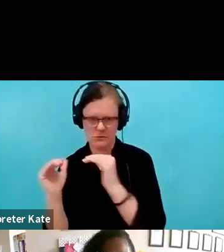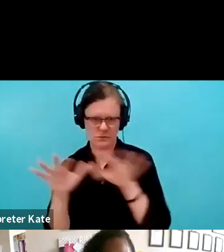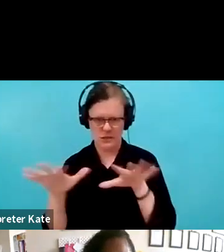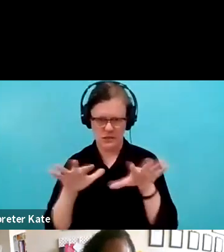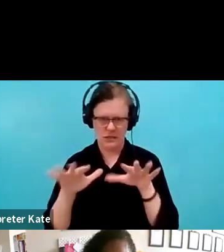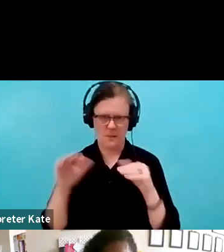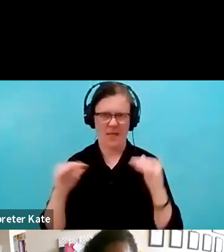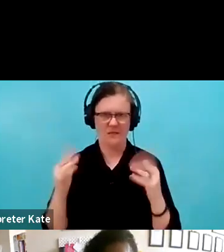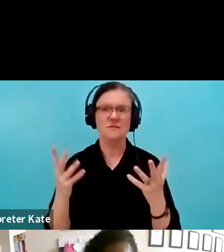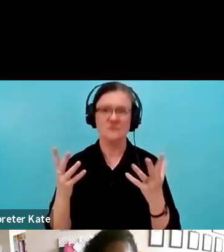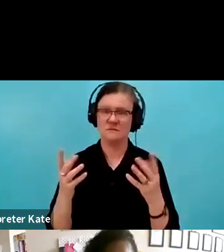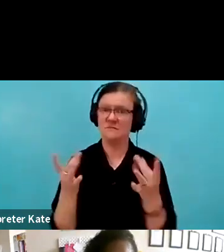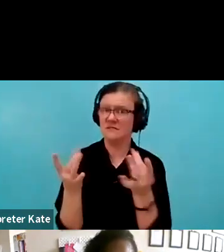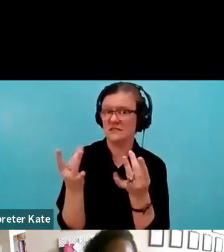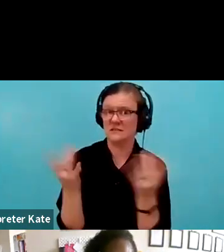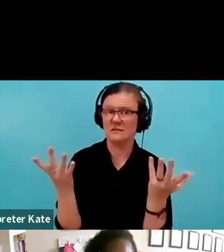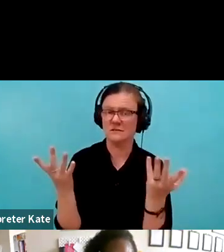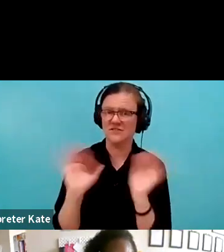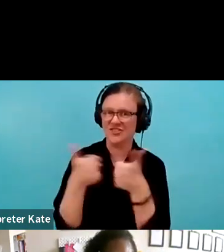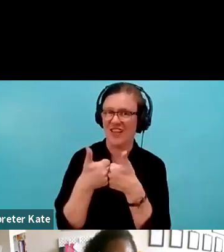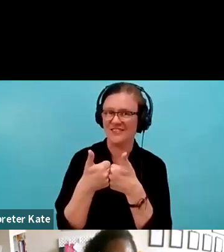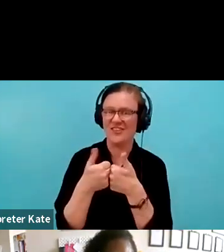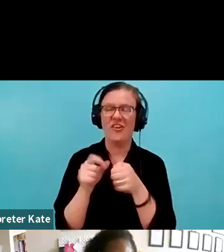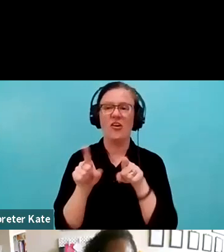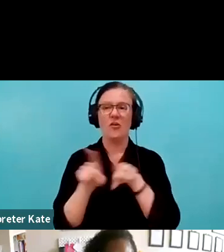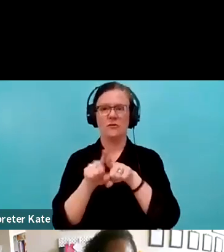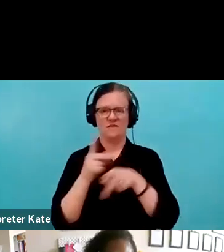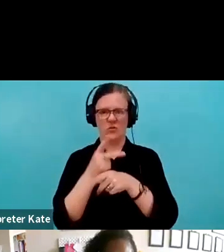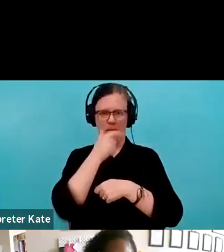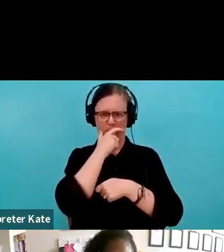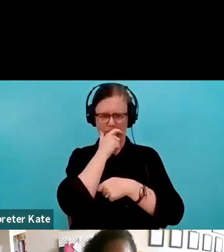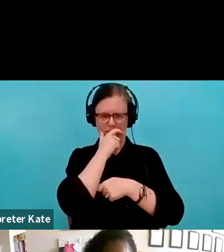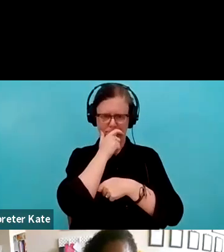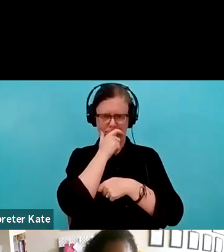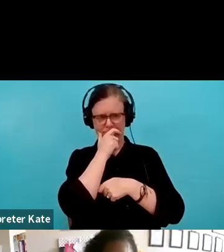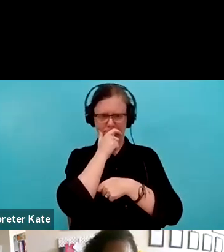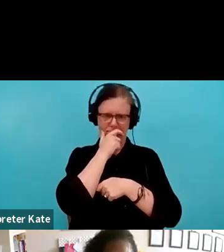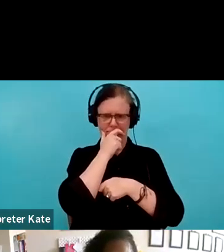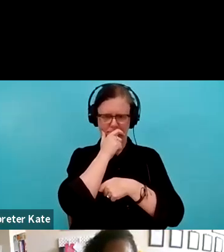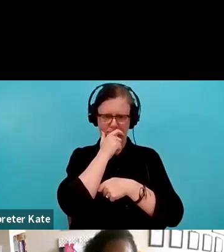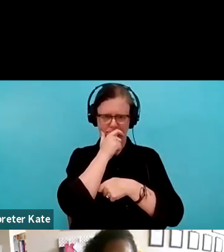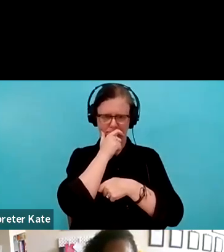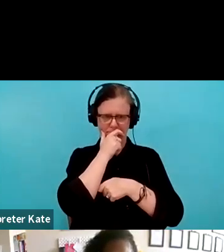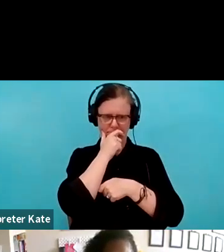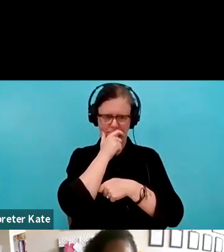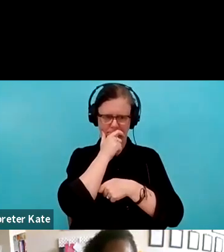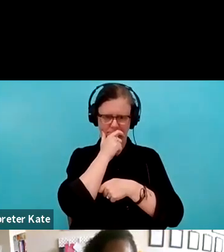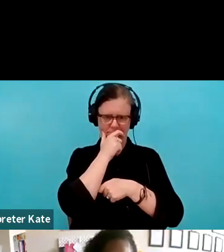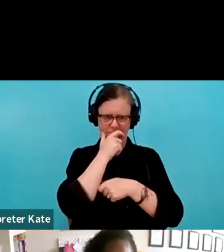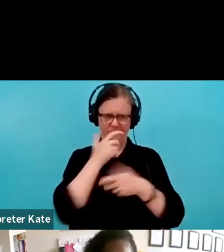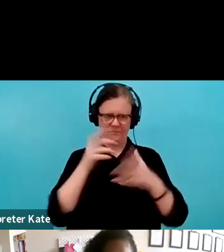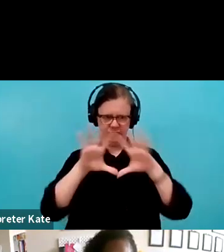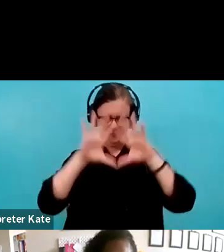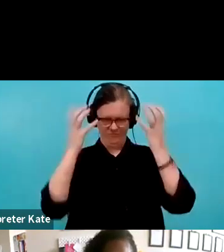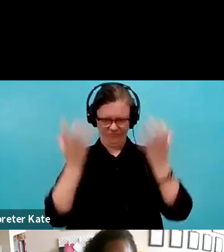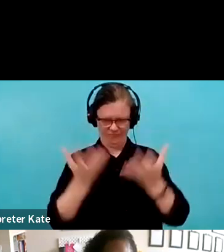right, you know? It was also really hard to figure out how to create a language that would